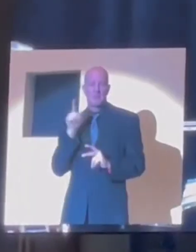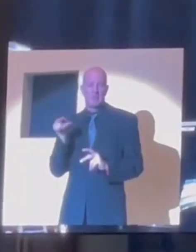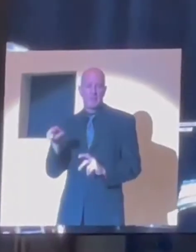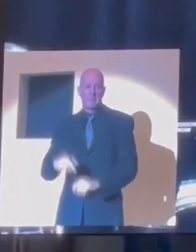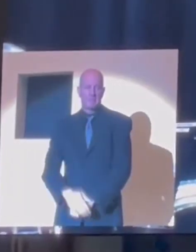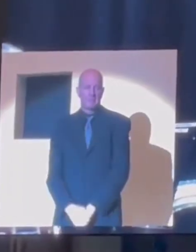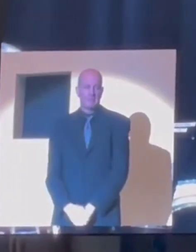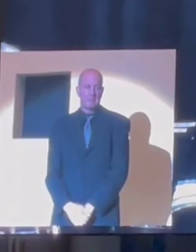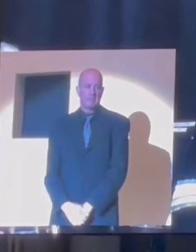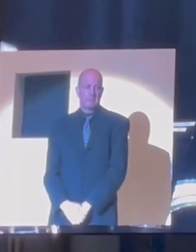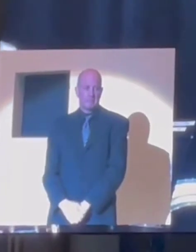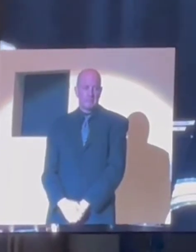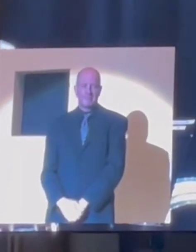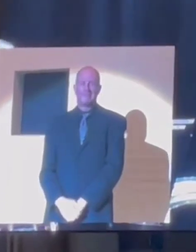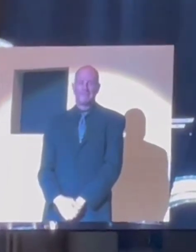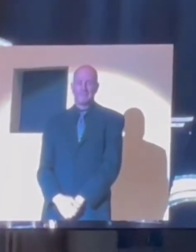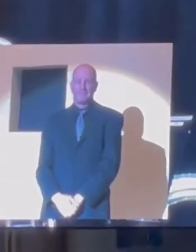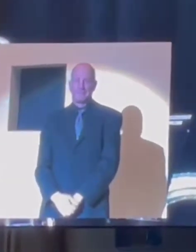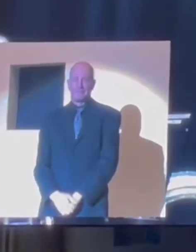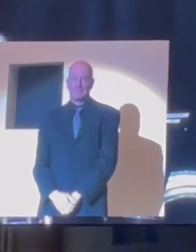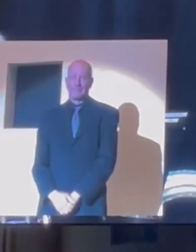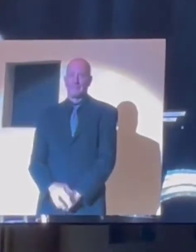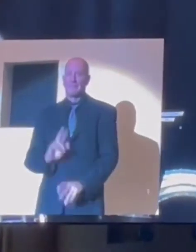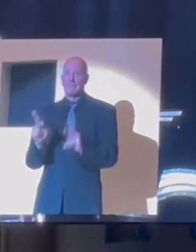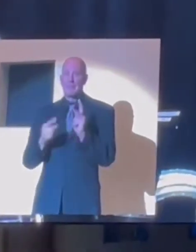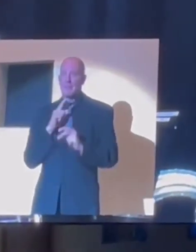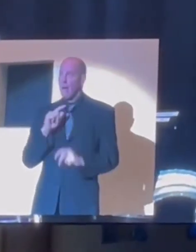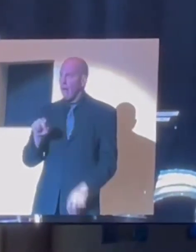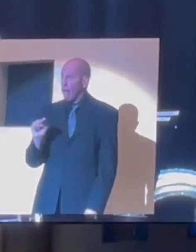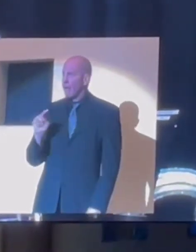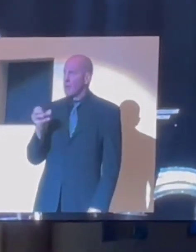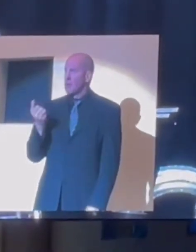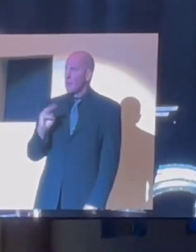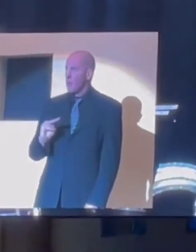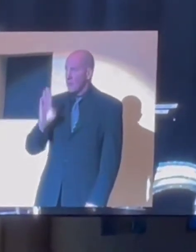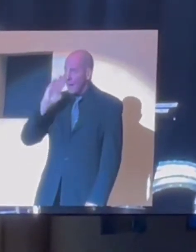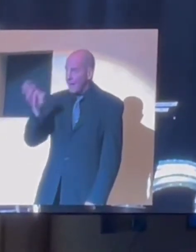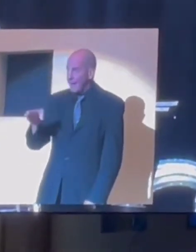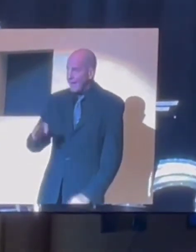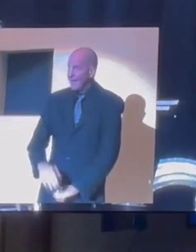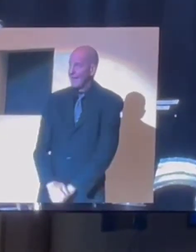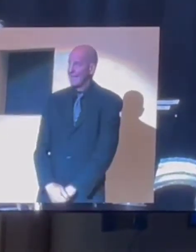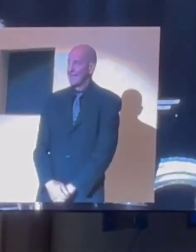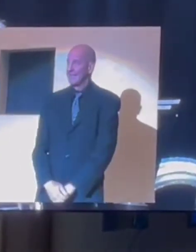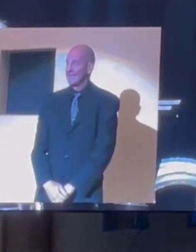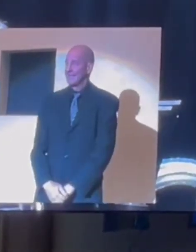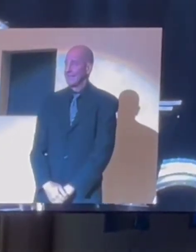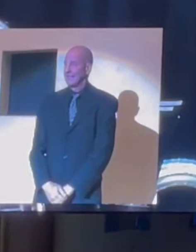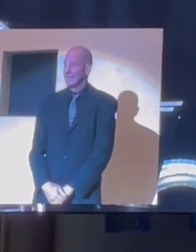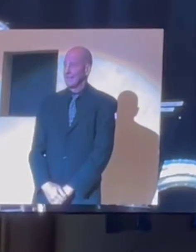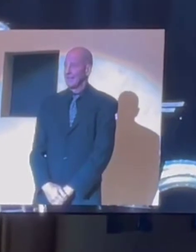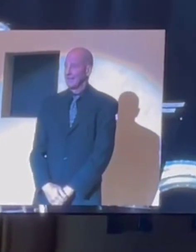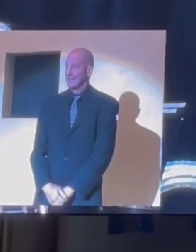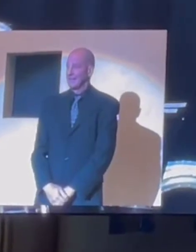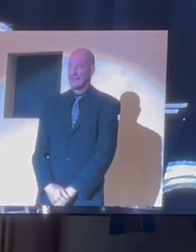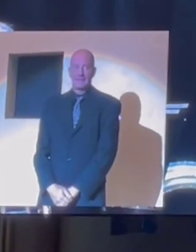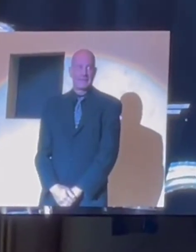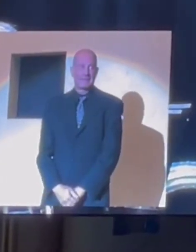They all turn around and says, "Norm," sometimes with a Mexican accent.